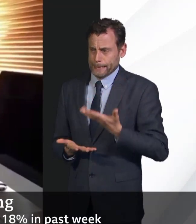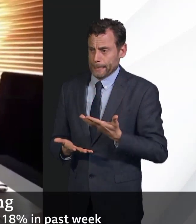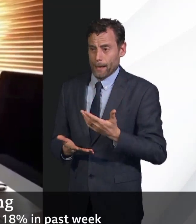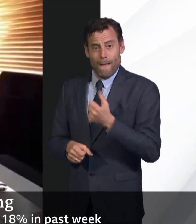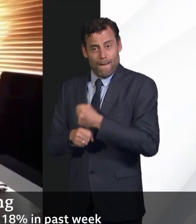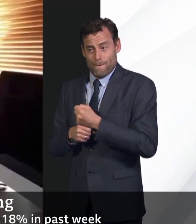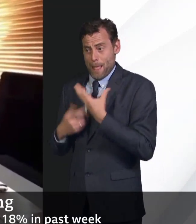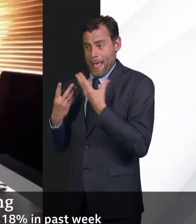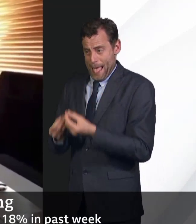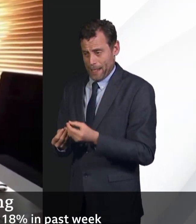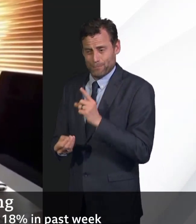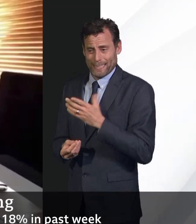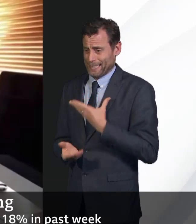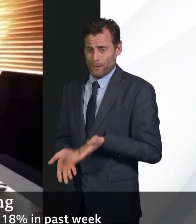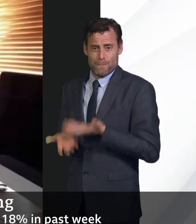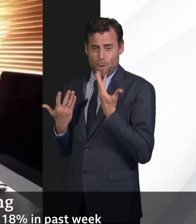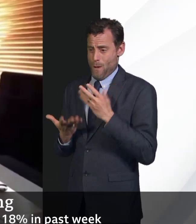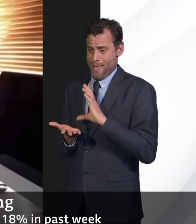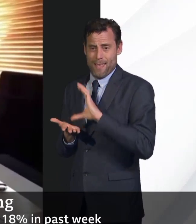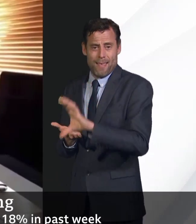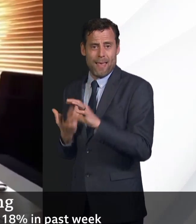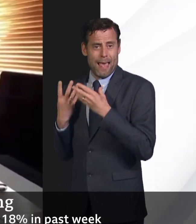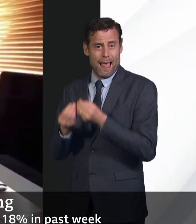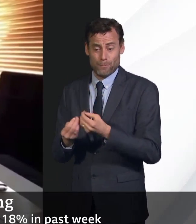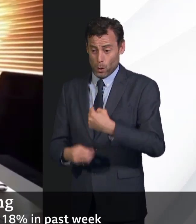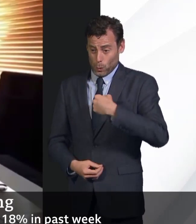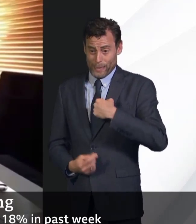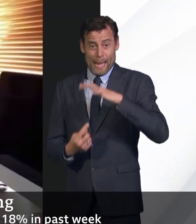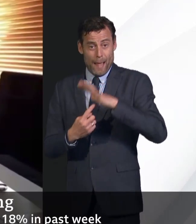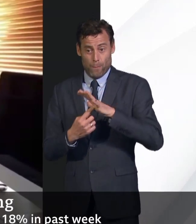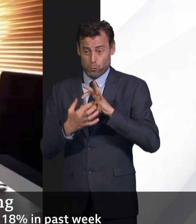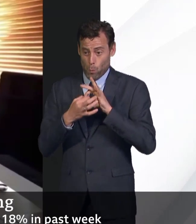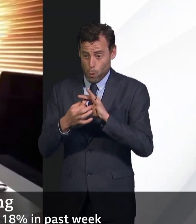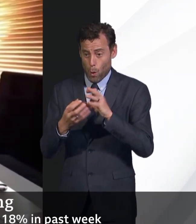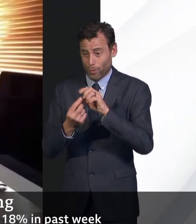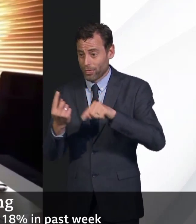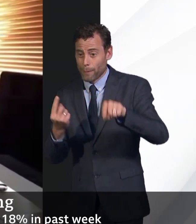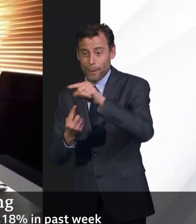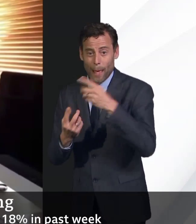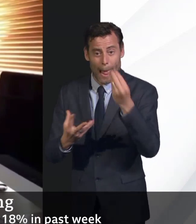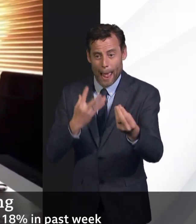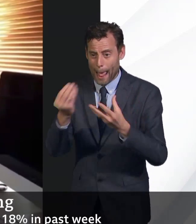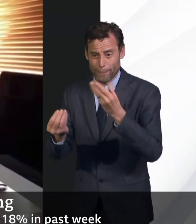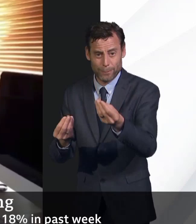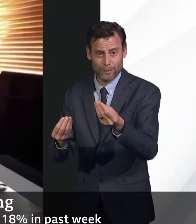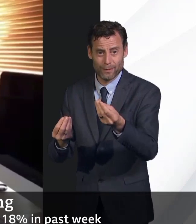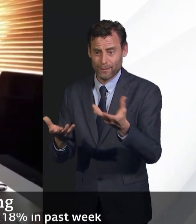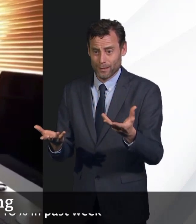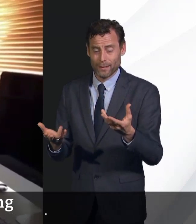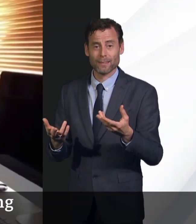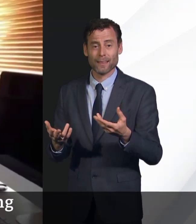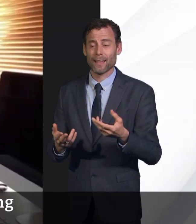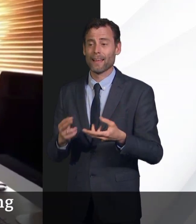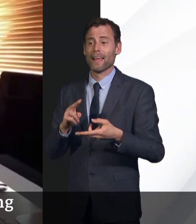enough. Given that a lot of these charities are providing services that either wouldn't exist or would cost the taxpayer a fortune